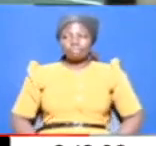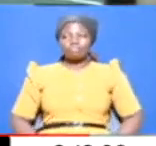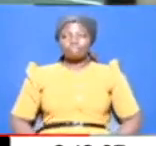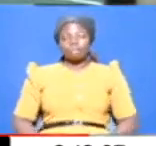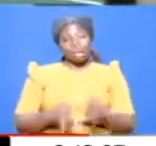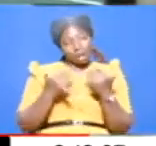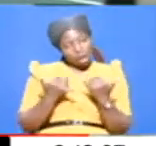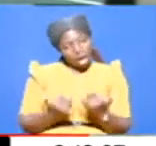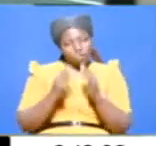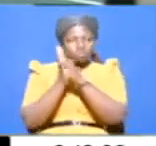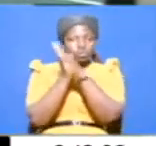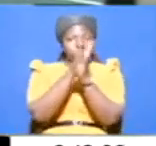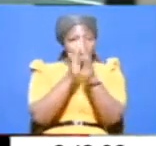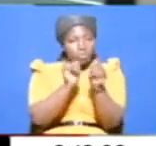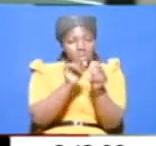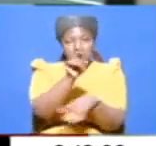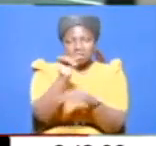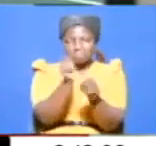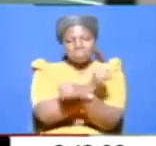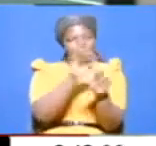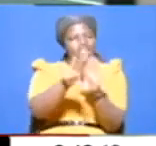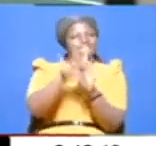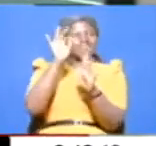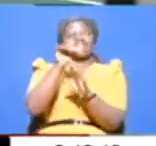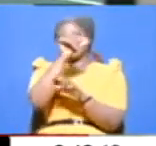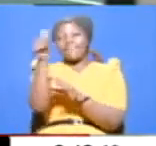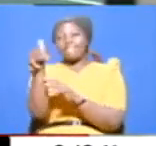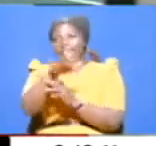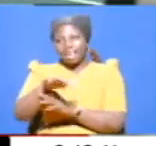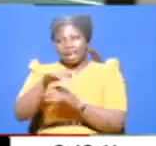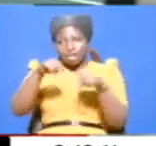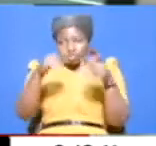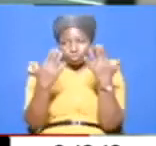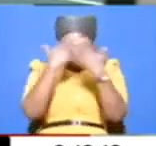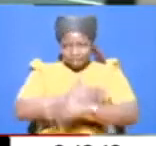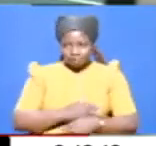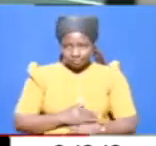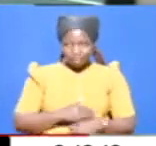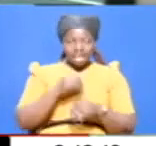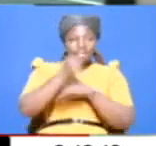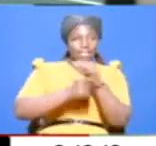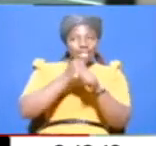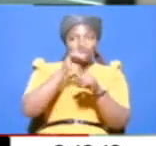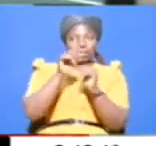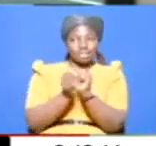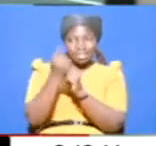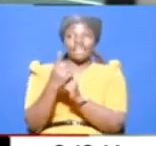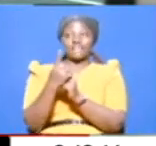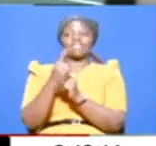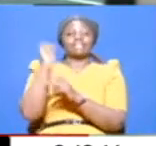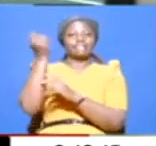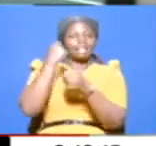Now, here's a story that you won't find anywhere else tonight. In 2011, Kenya made a bold move deploying